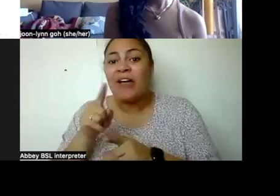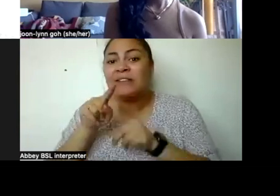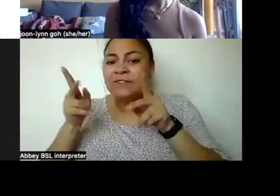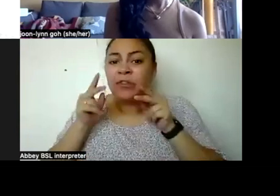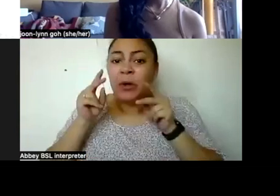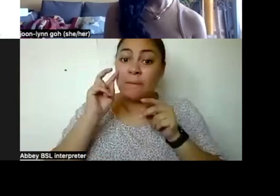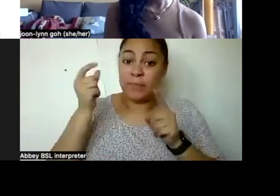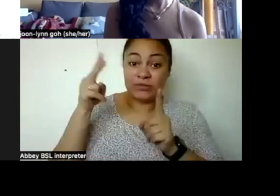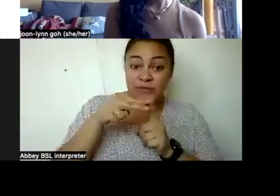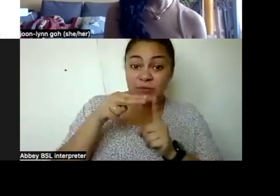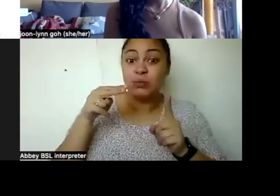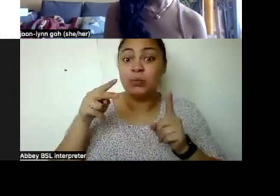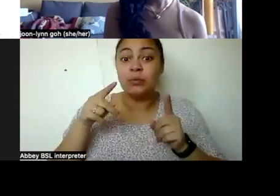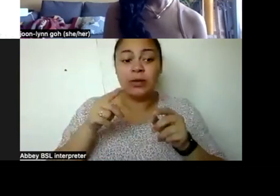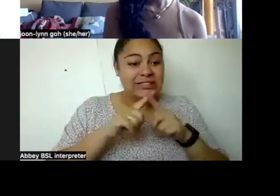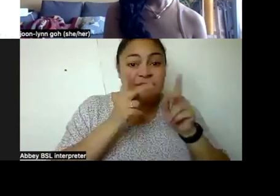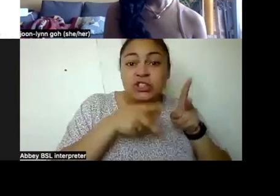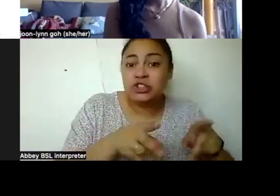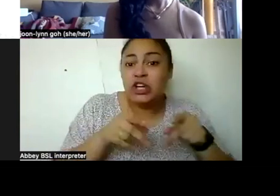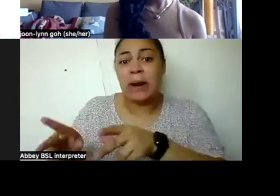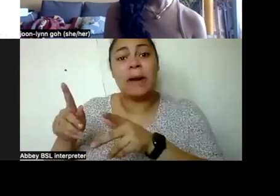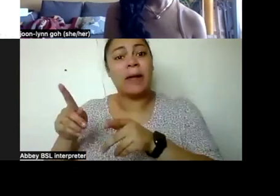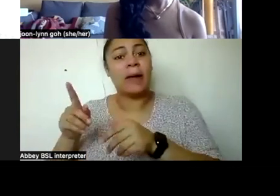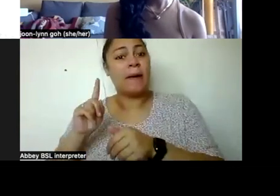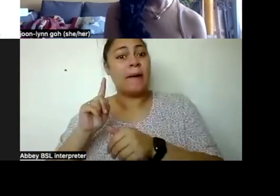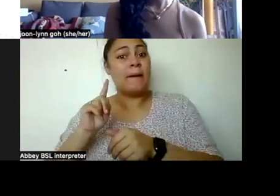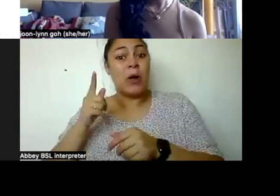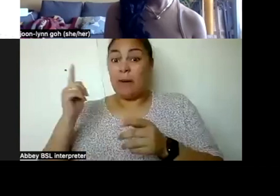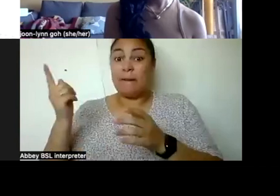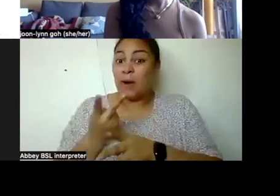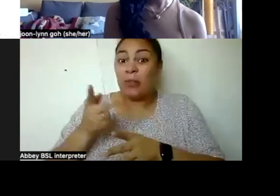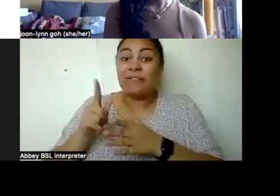journey, where you want to end up, your direction of flow is the same journey.